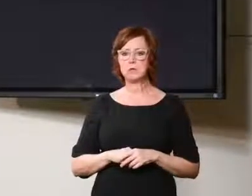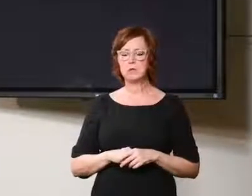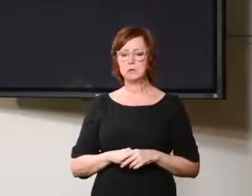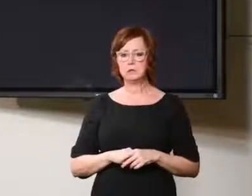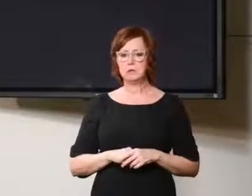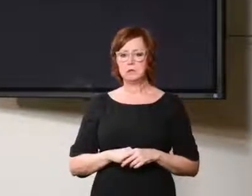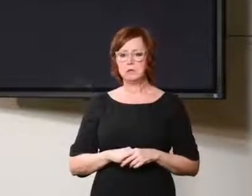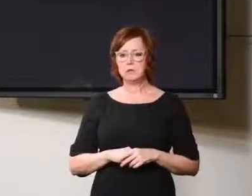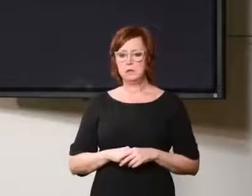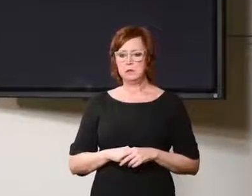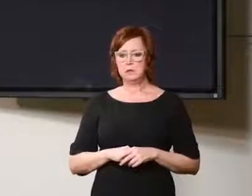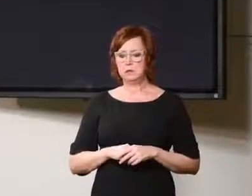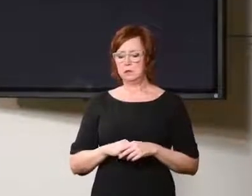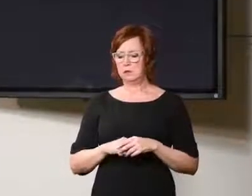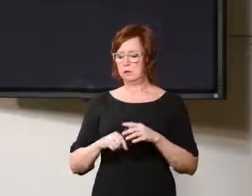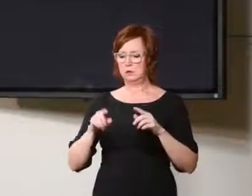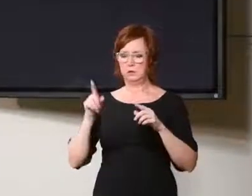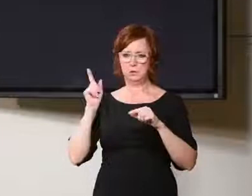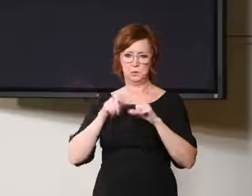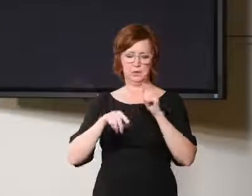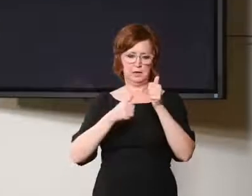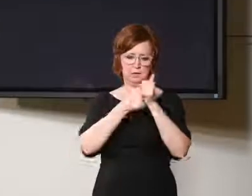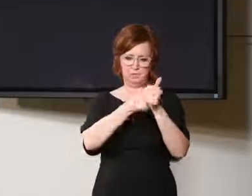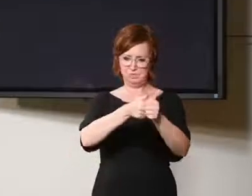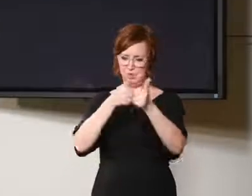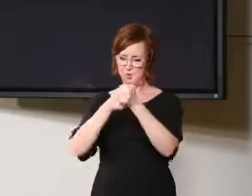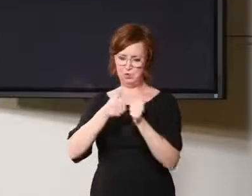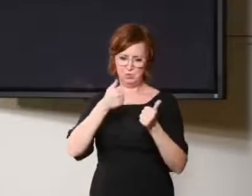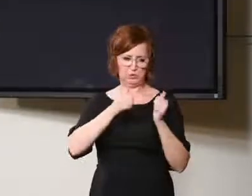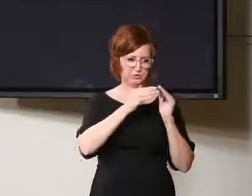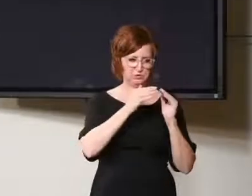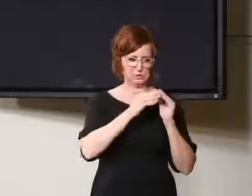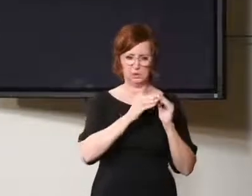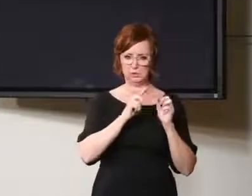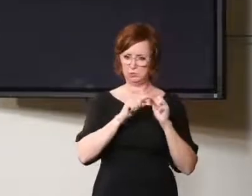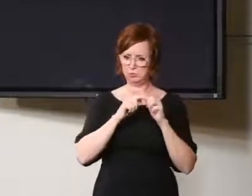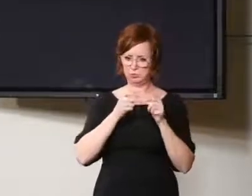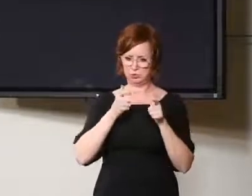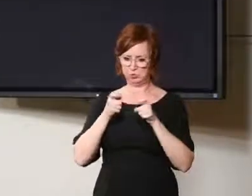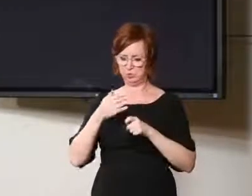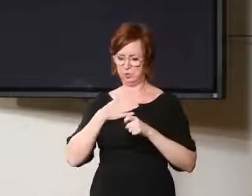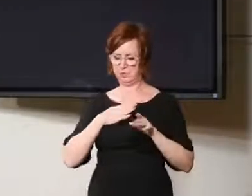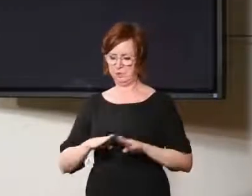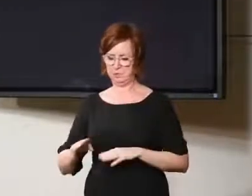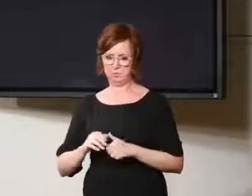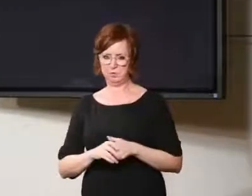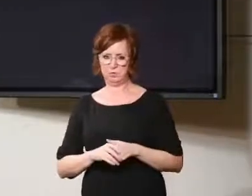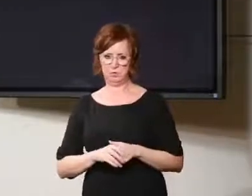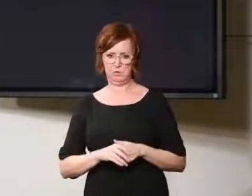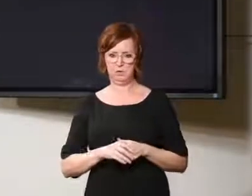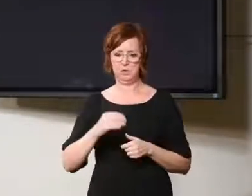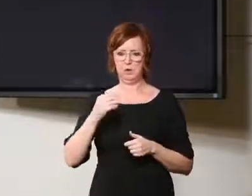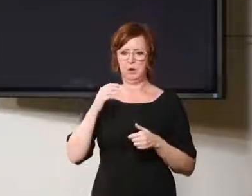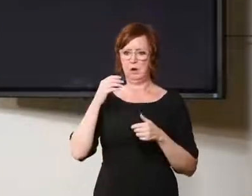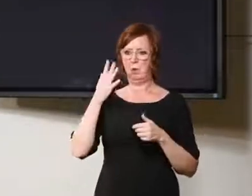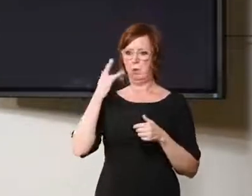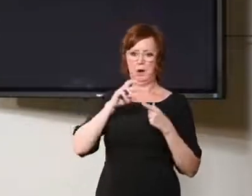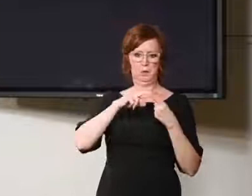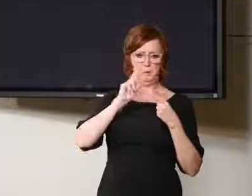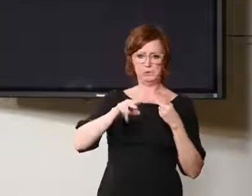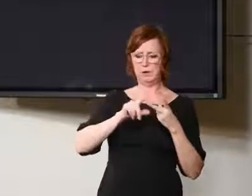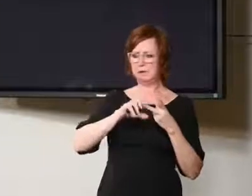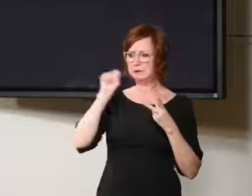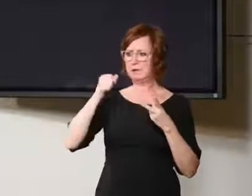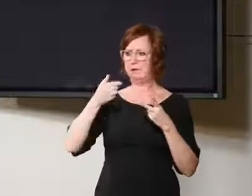community to dictate our actions. Some of the high numbers in Regina and Saskatoon are only because of higher populations. If you calculate a